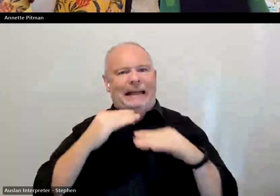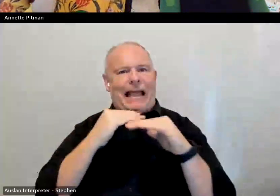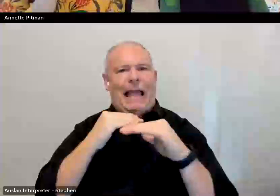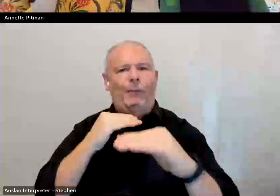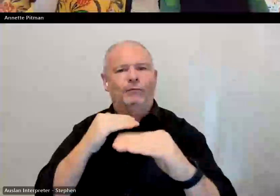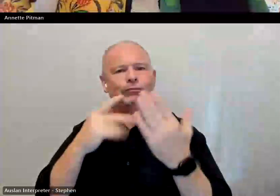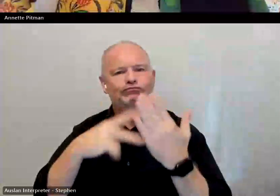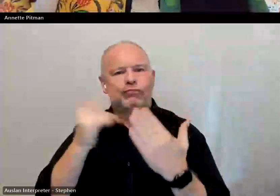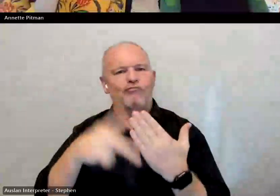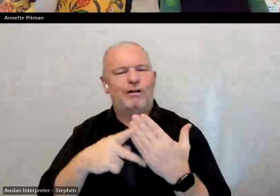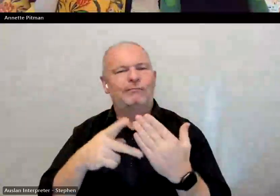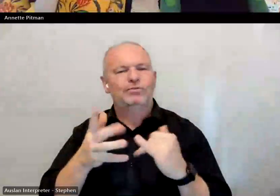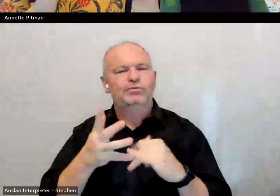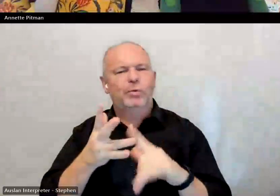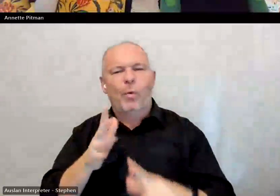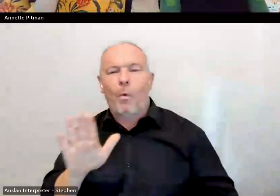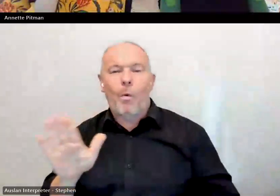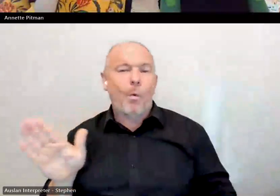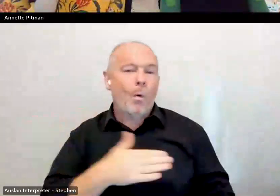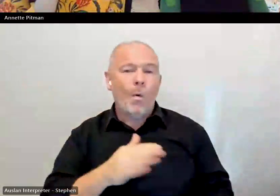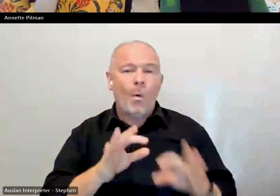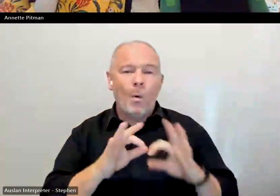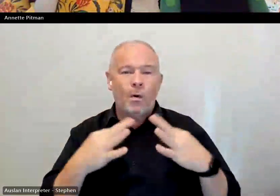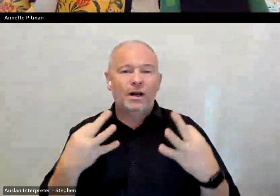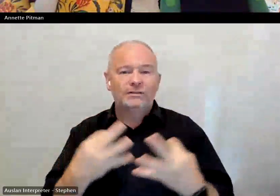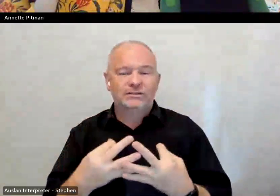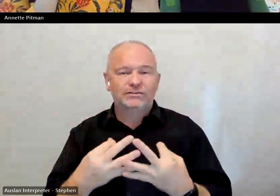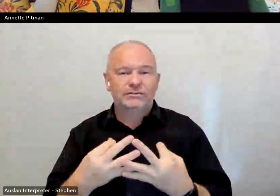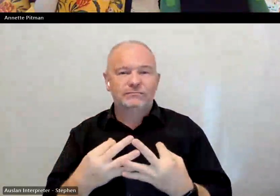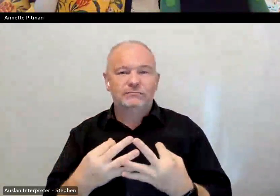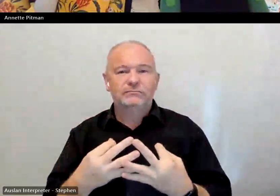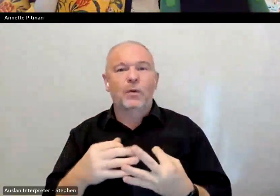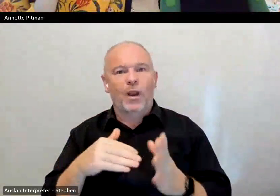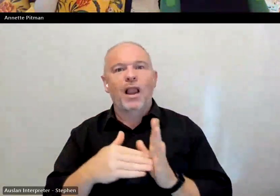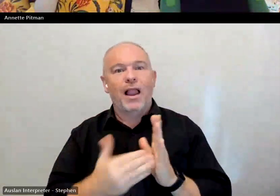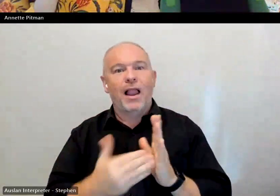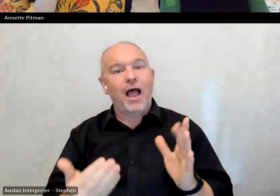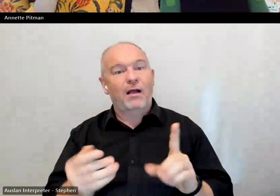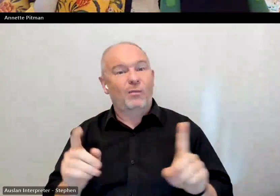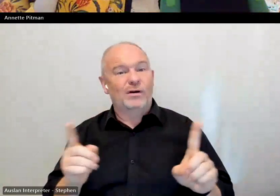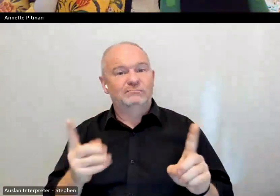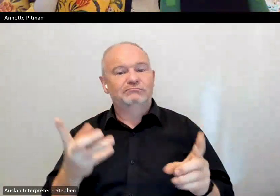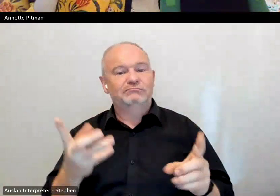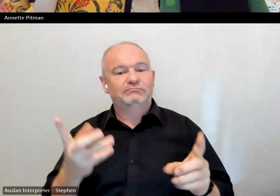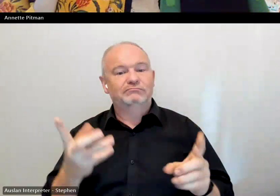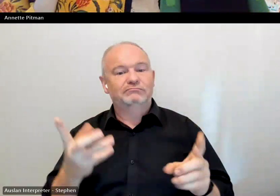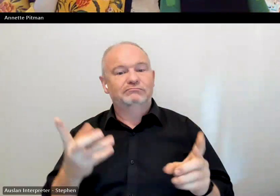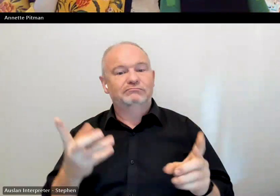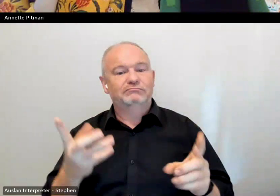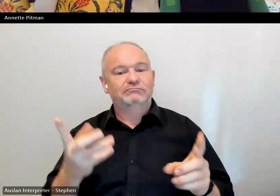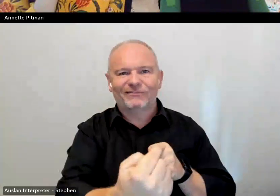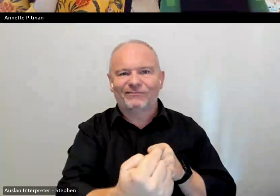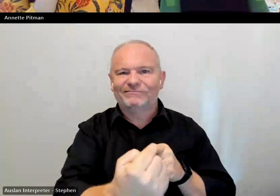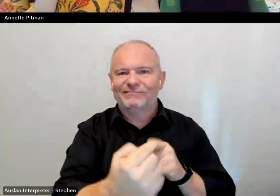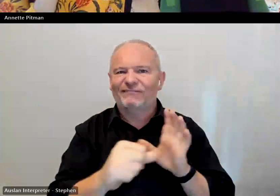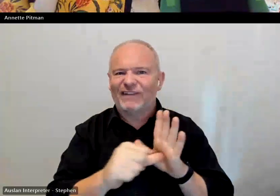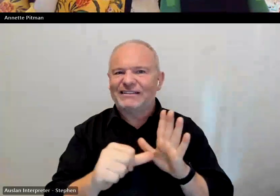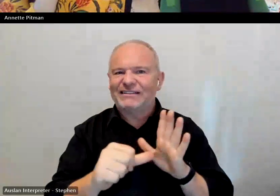programs. So all organisations will now be entering a competitive funding